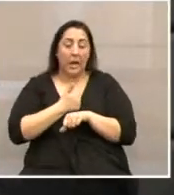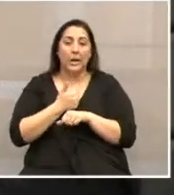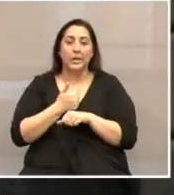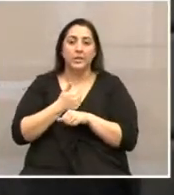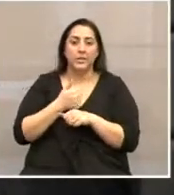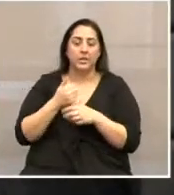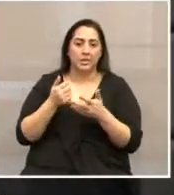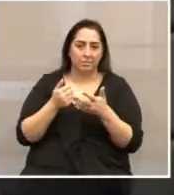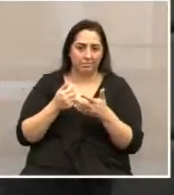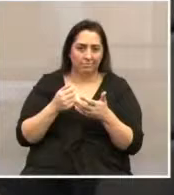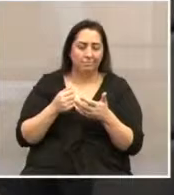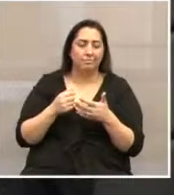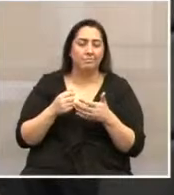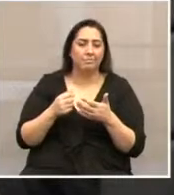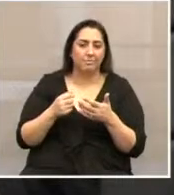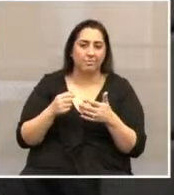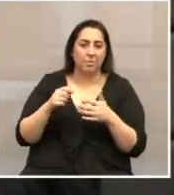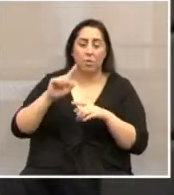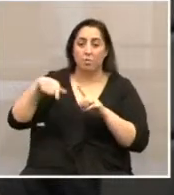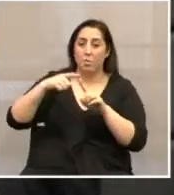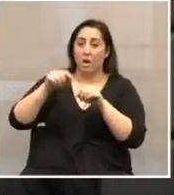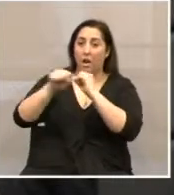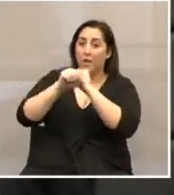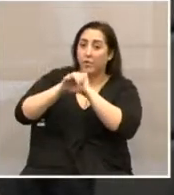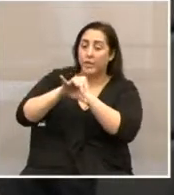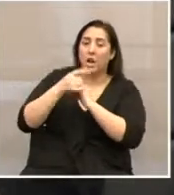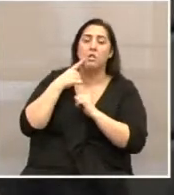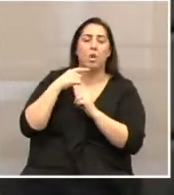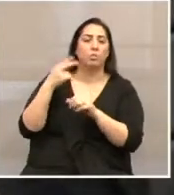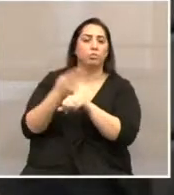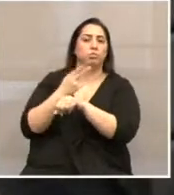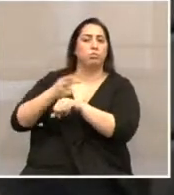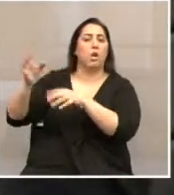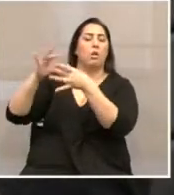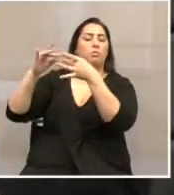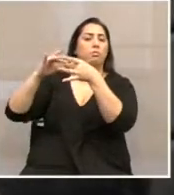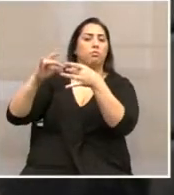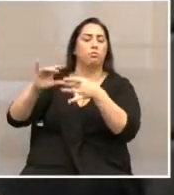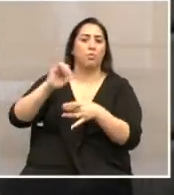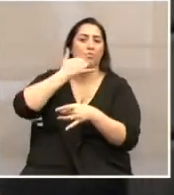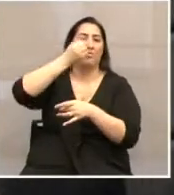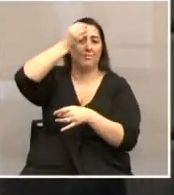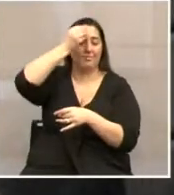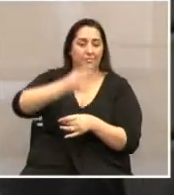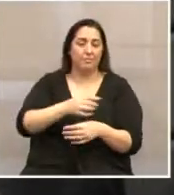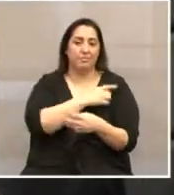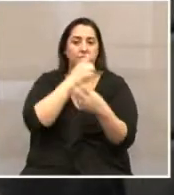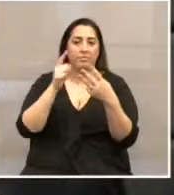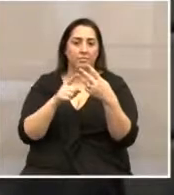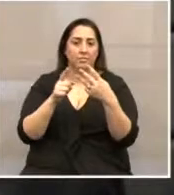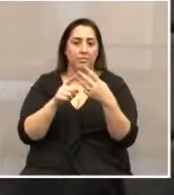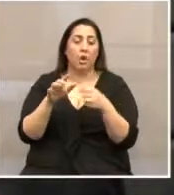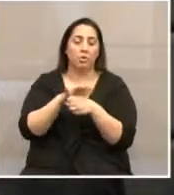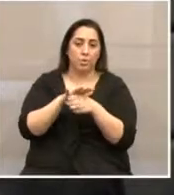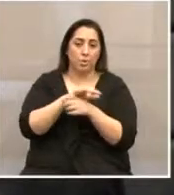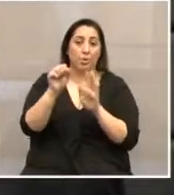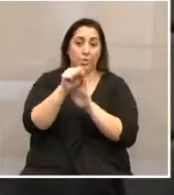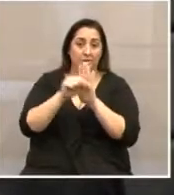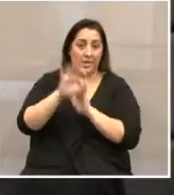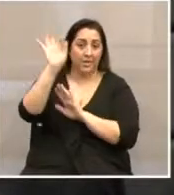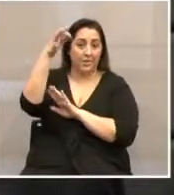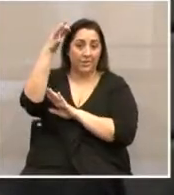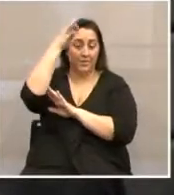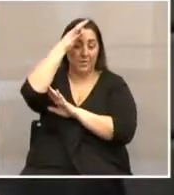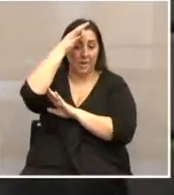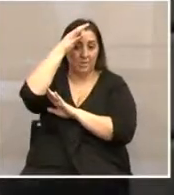in campaign ads and in spots, etc. Number three, local, state, and federal